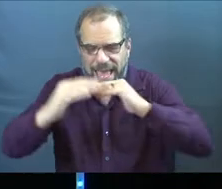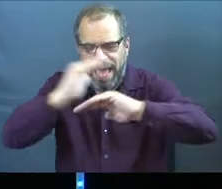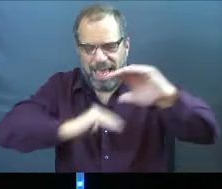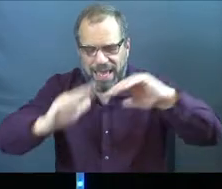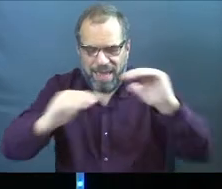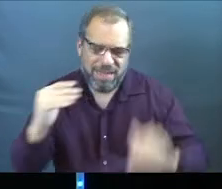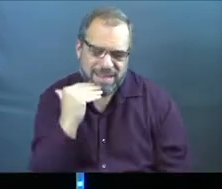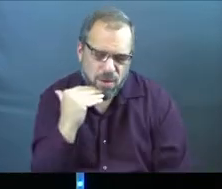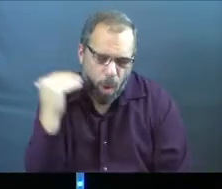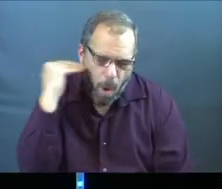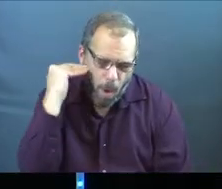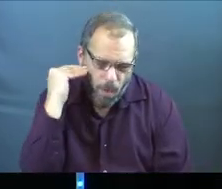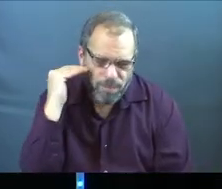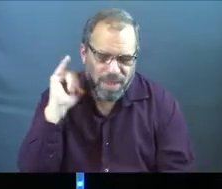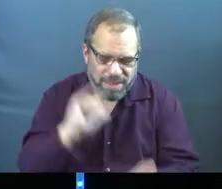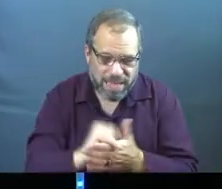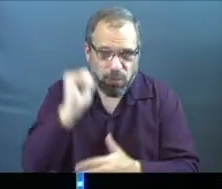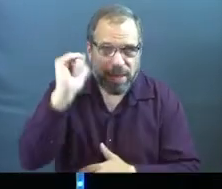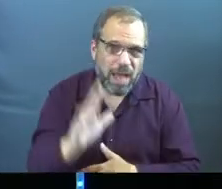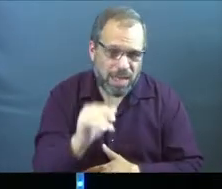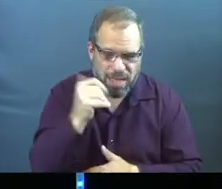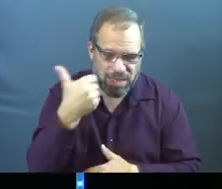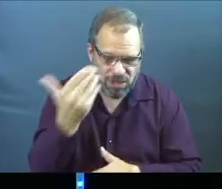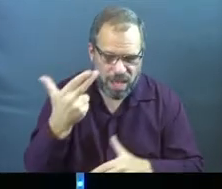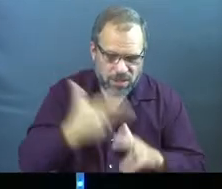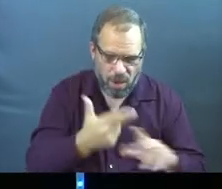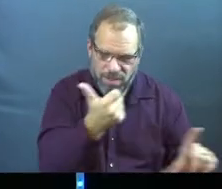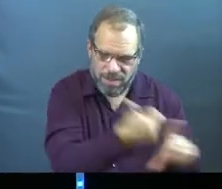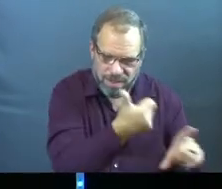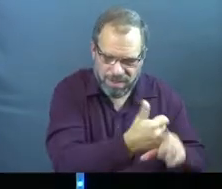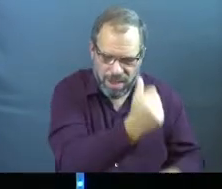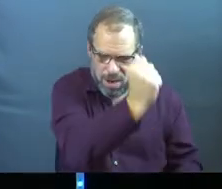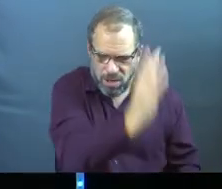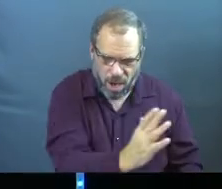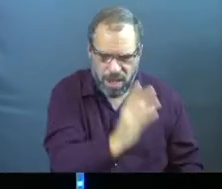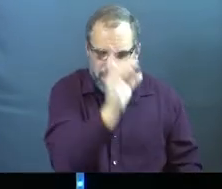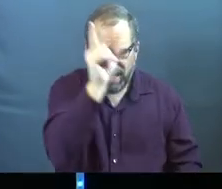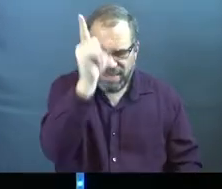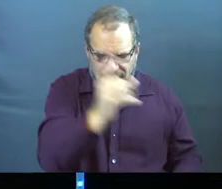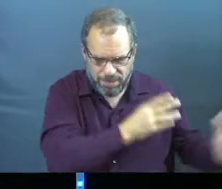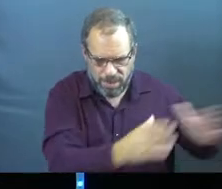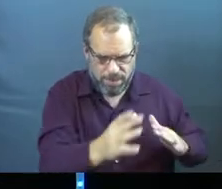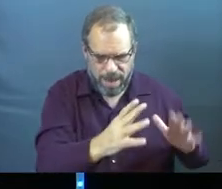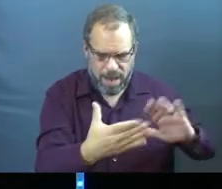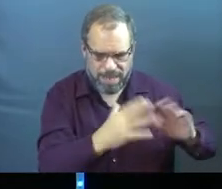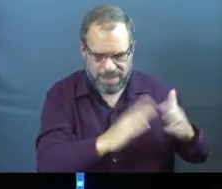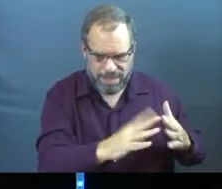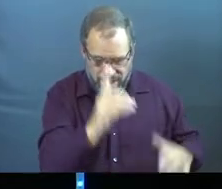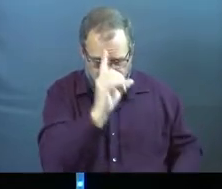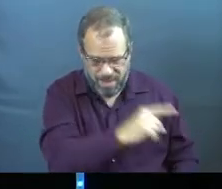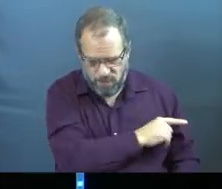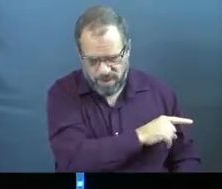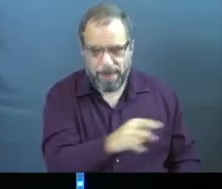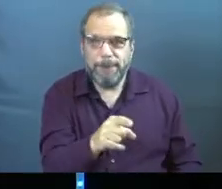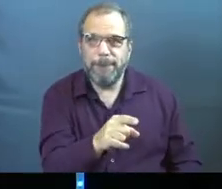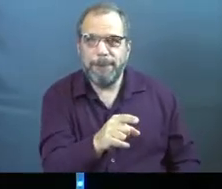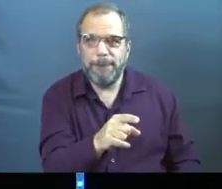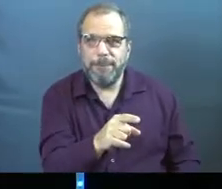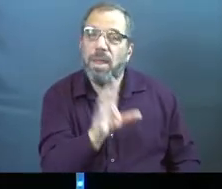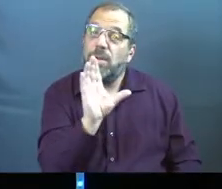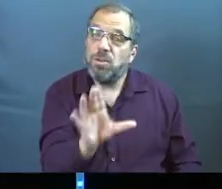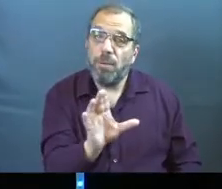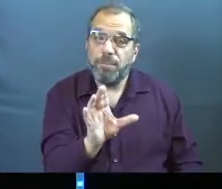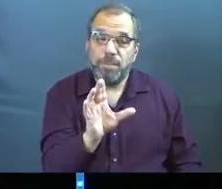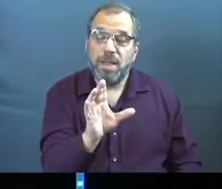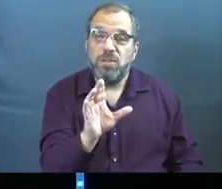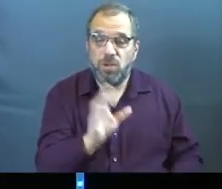heavenly homeland. That is why God is not ashamed to be called their God, for he has prepared a city for them. So again,